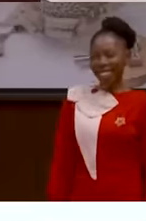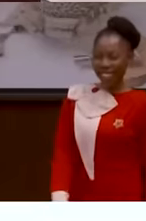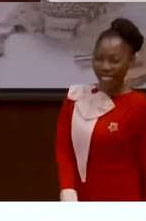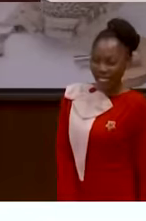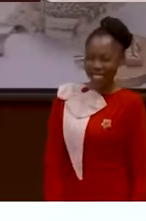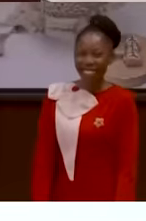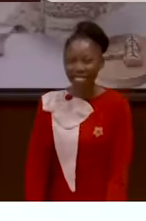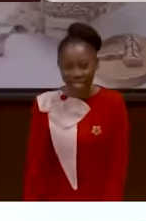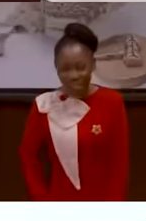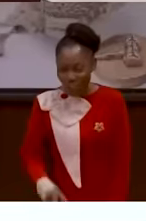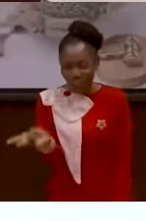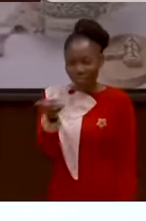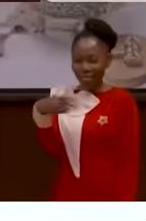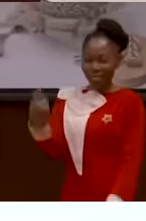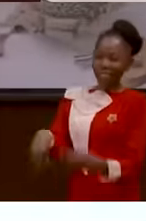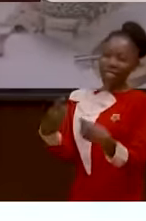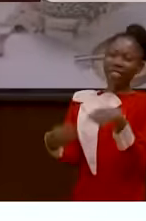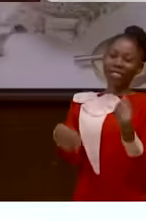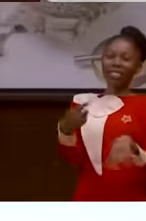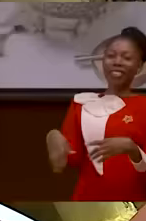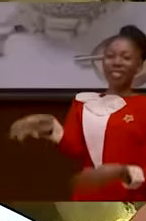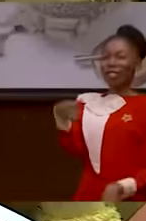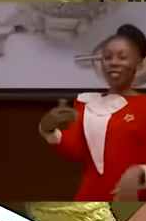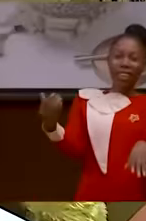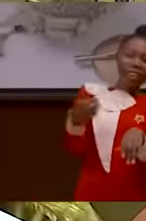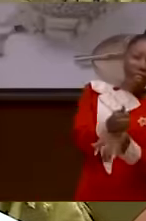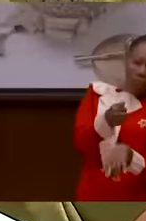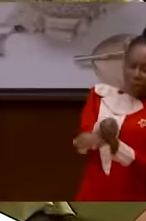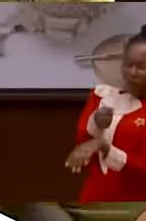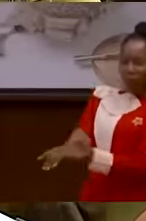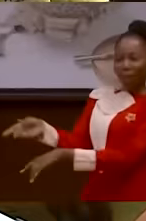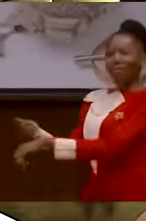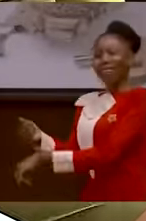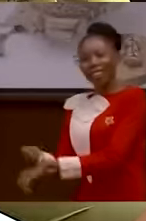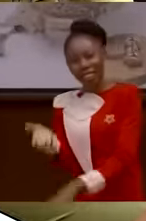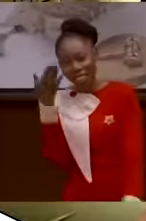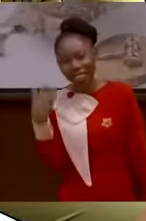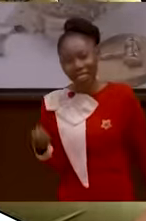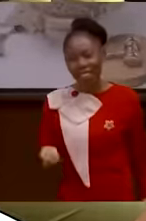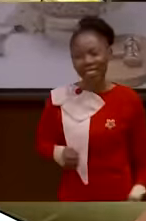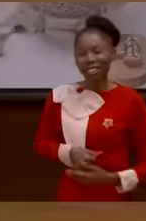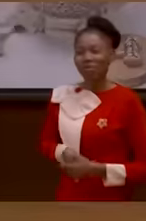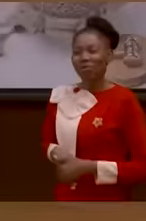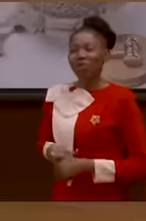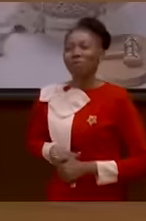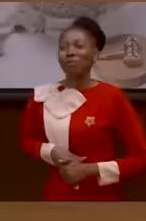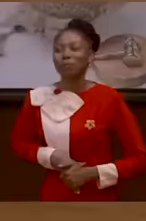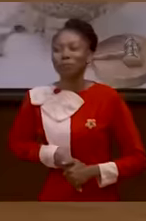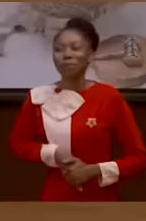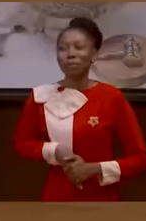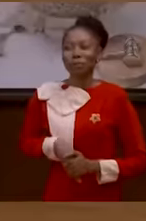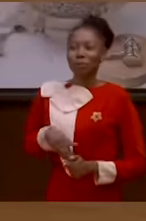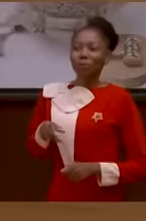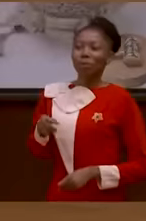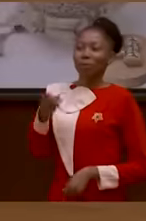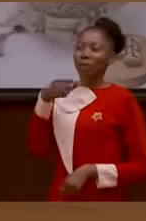My Honor. The two of you can't call me and start insulting yourself. No, I'm sorry. I'll compose myself. I don't insult her. She did. So,